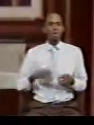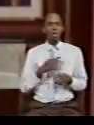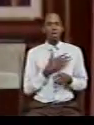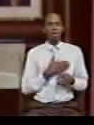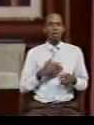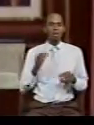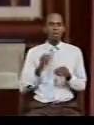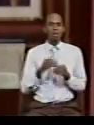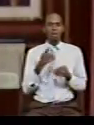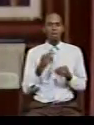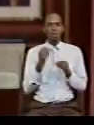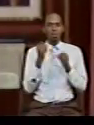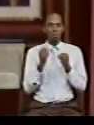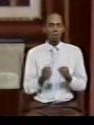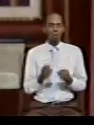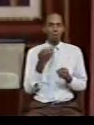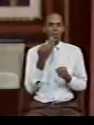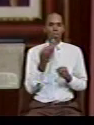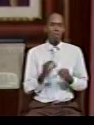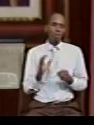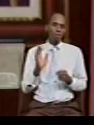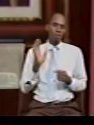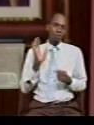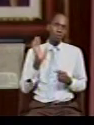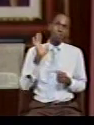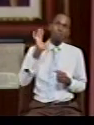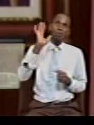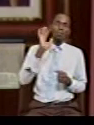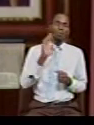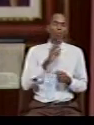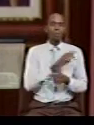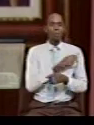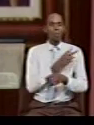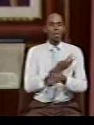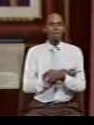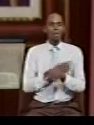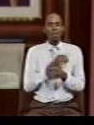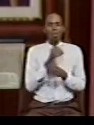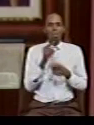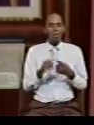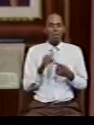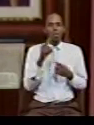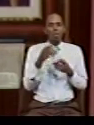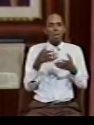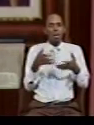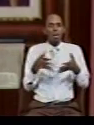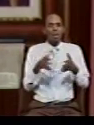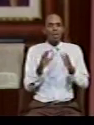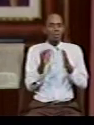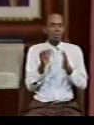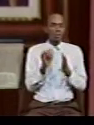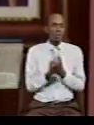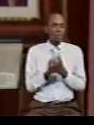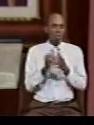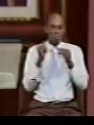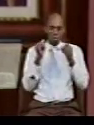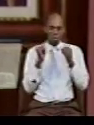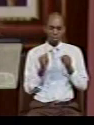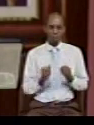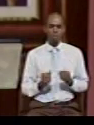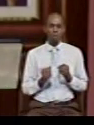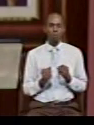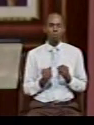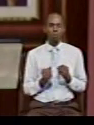his might. In the power of his might. When you allow that resurrection power